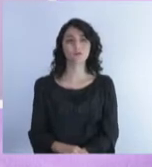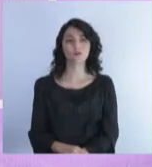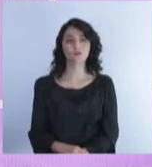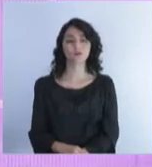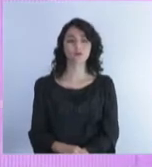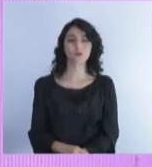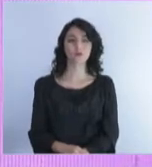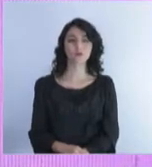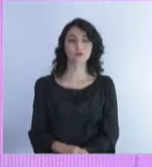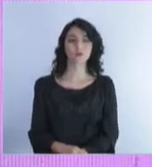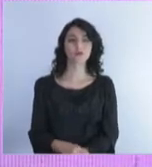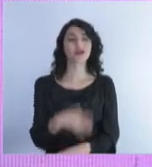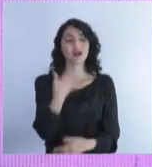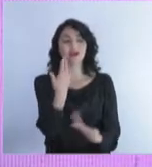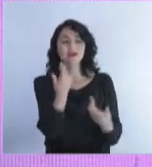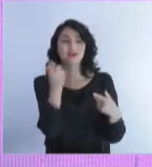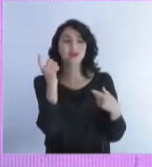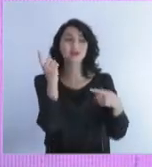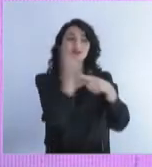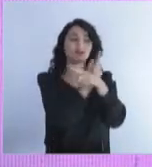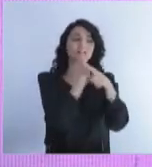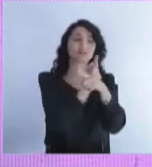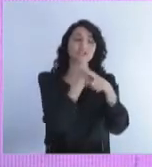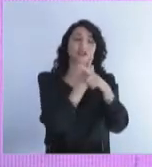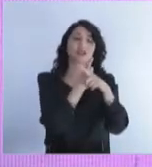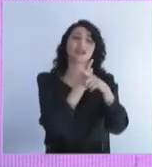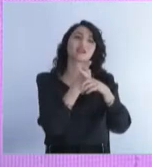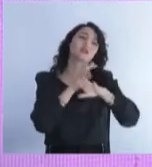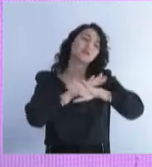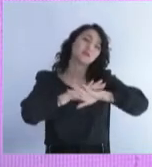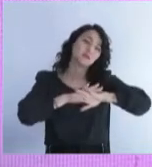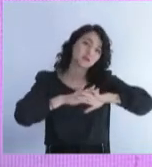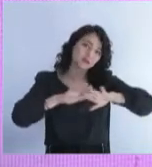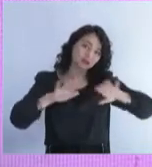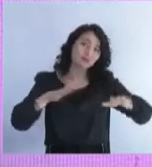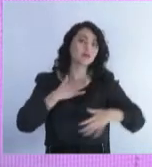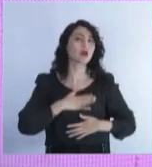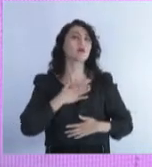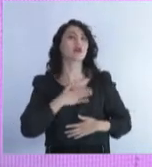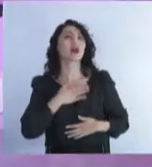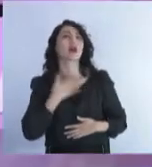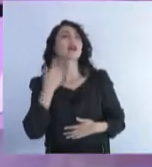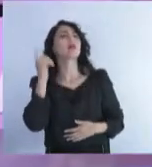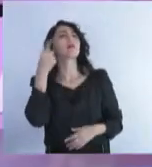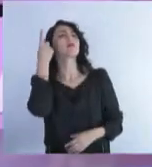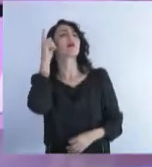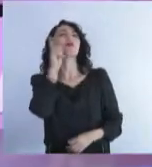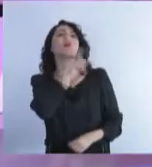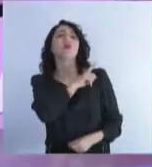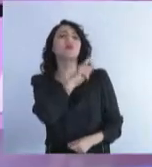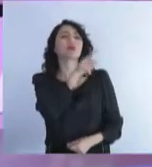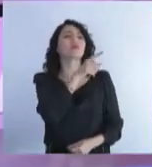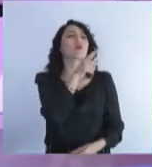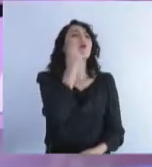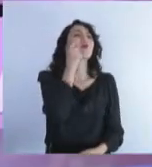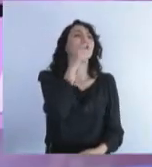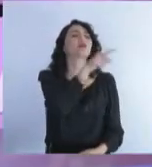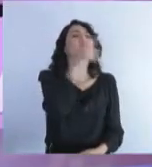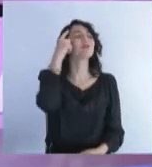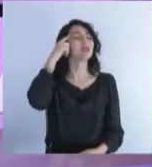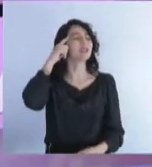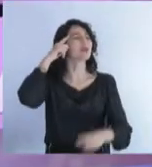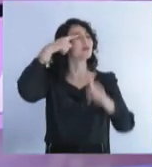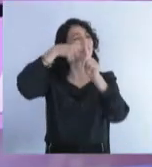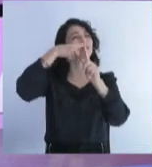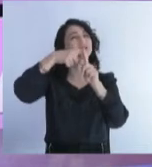We are finishing this conversation, and I would like to know, what is your optimistic view of this